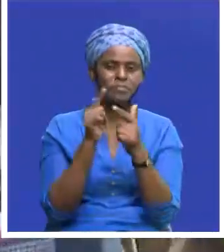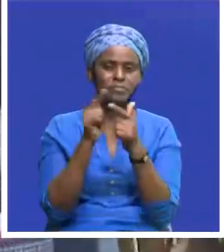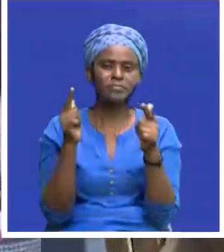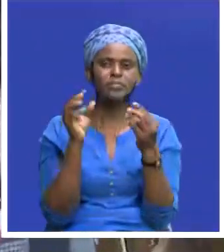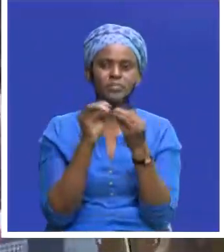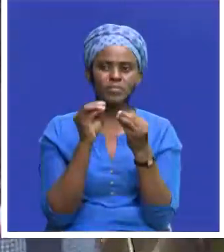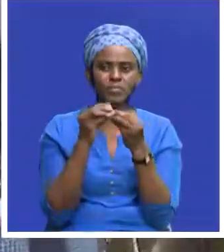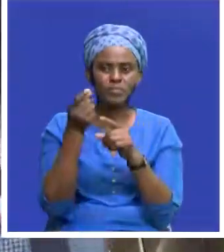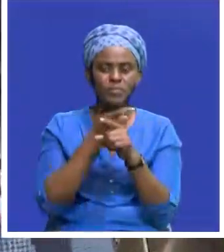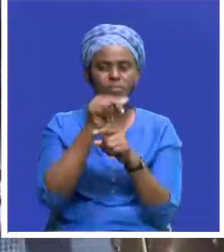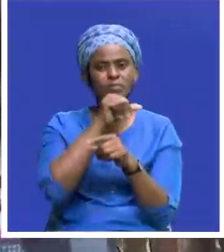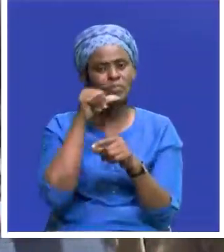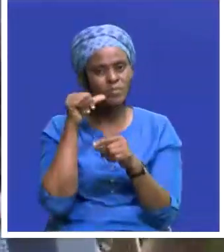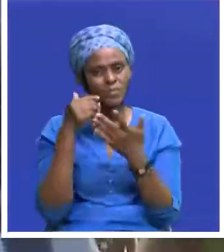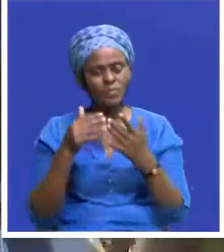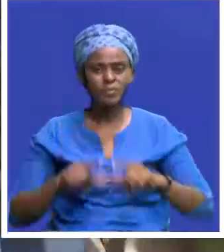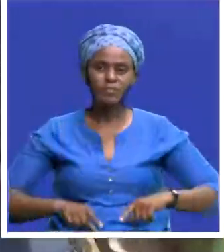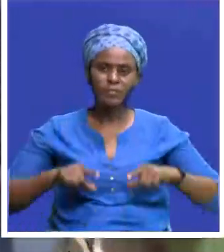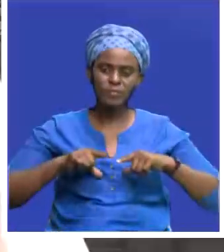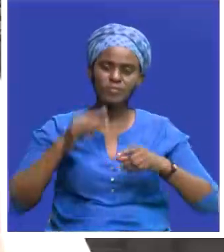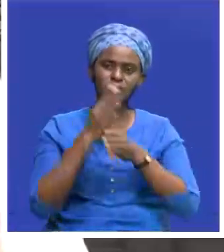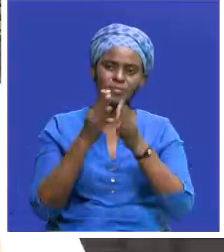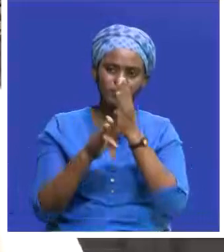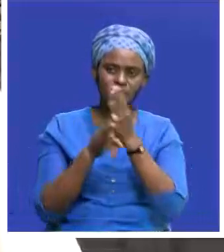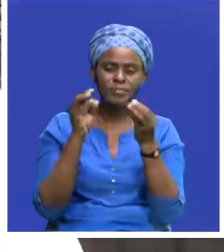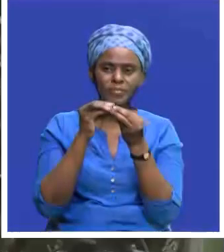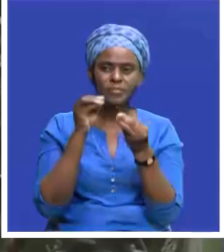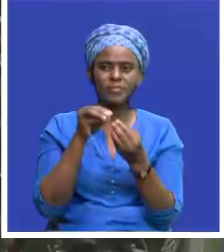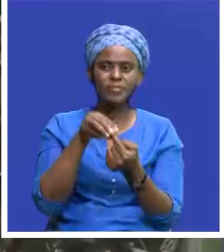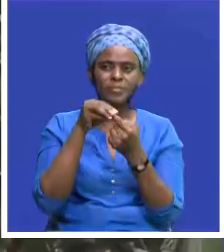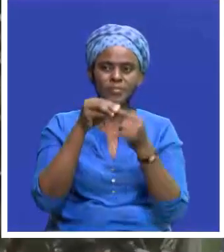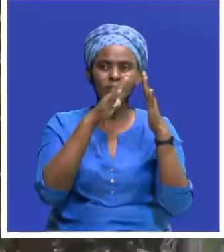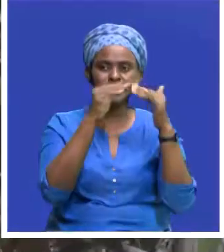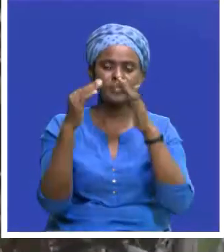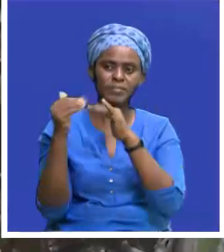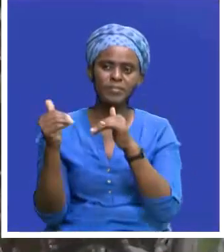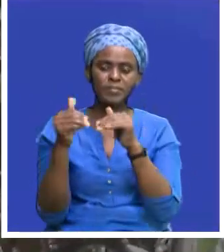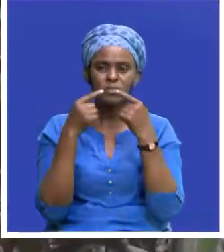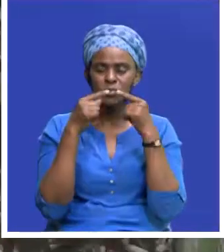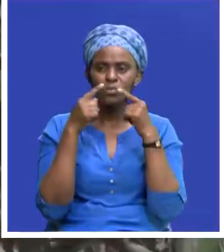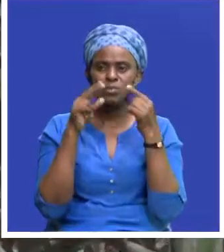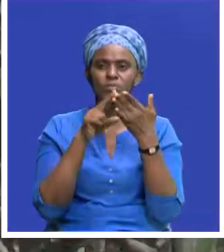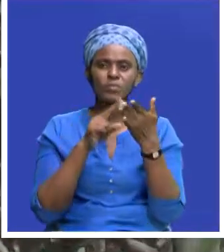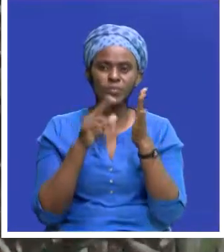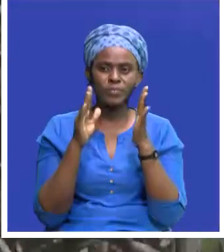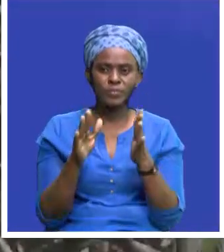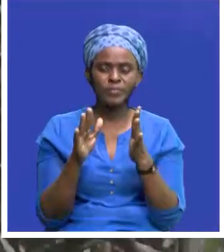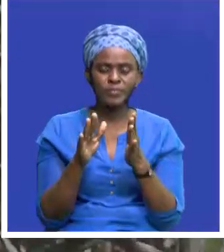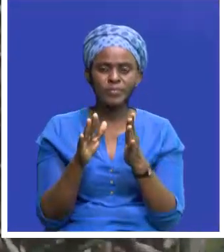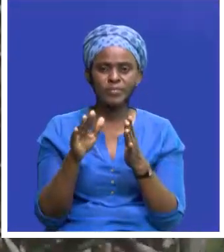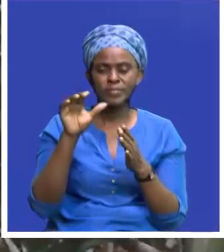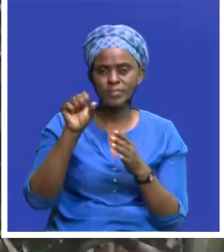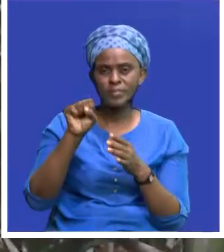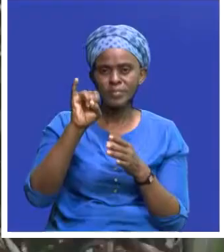from agriculture livelihoods to infrastructure, especially housing. Ellen Hambawa, ZNBC News, in